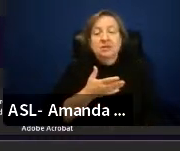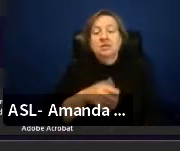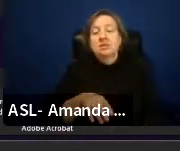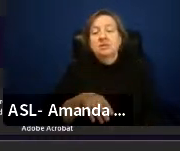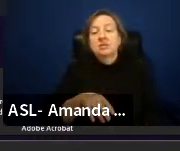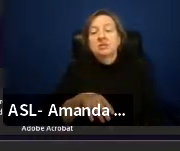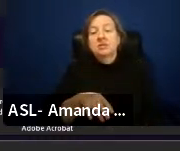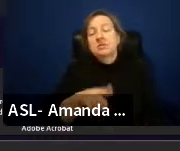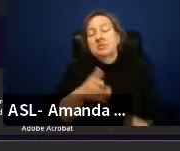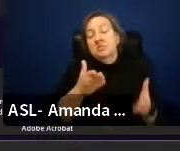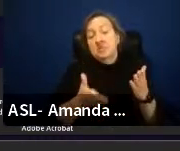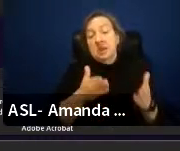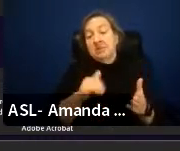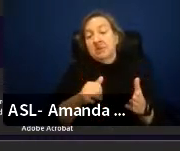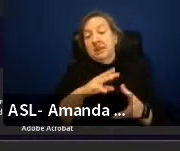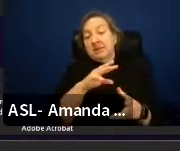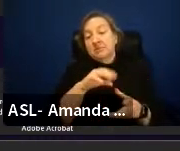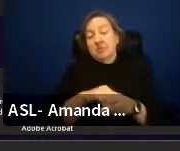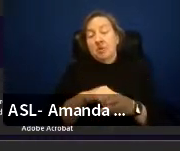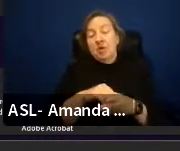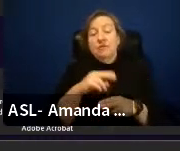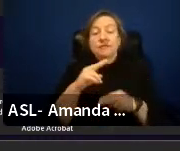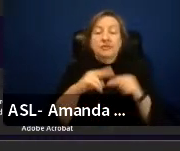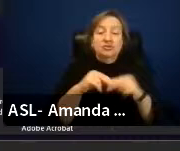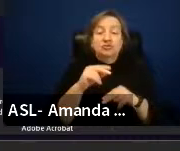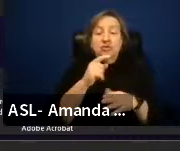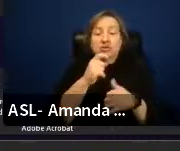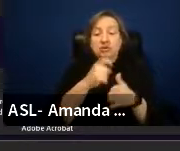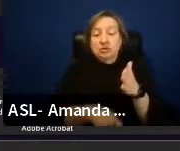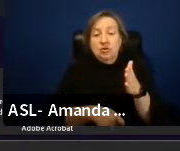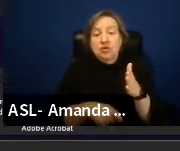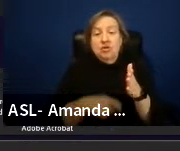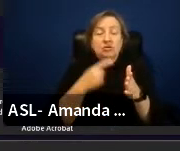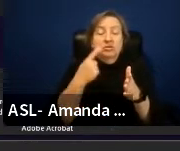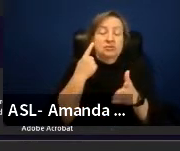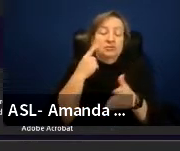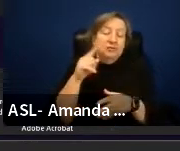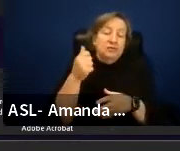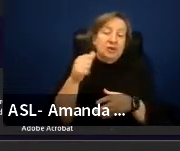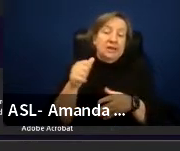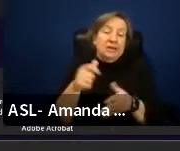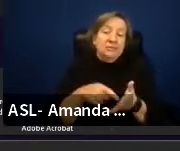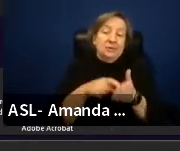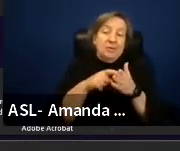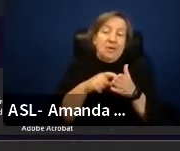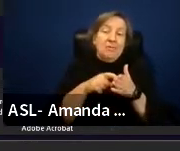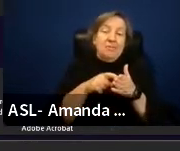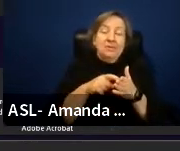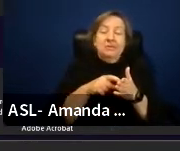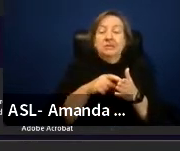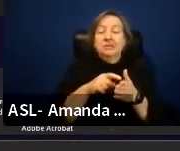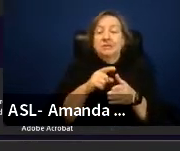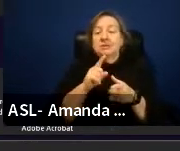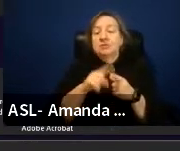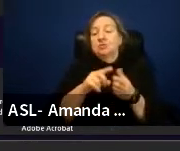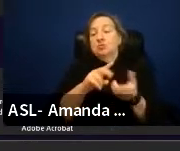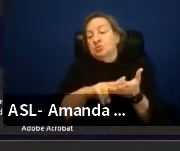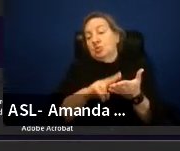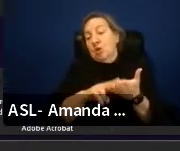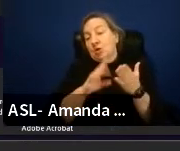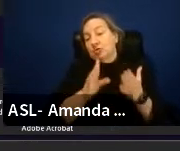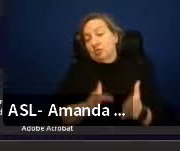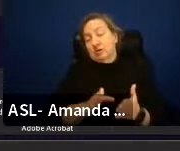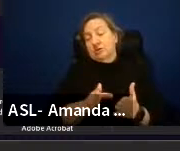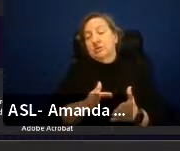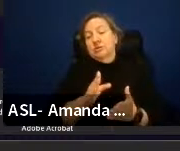also could potentially be part of construction costs in terms of any requirements that may be put on contractors as part